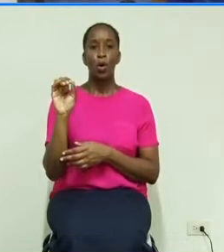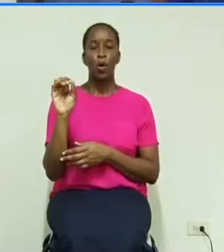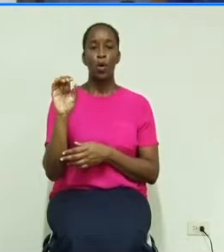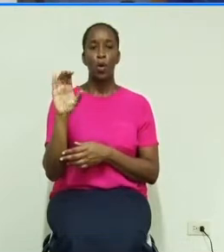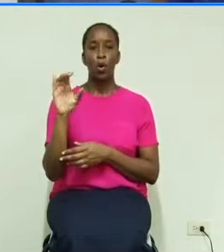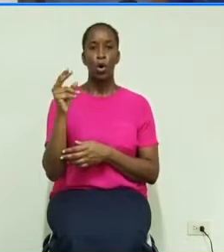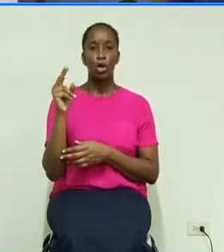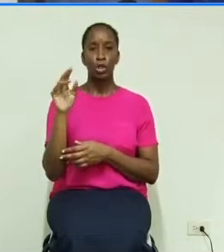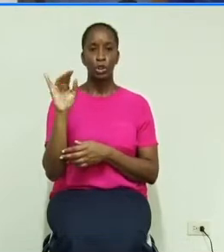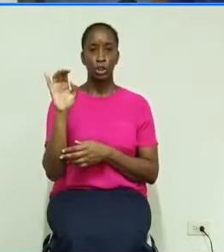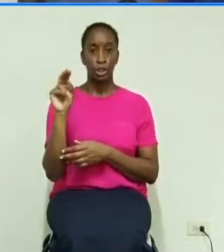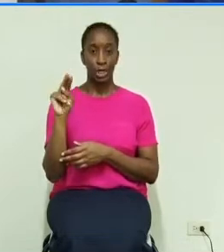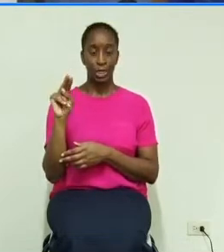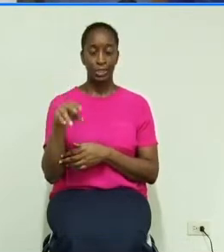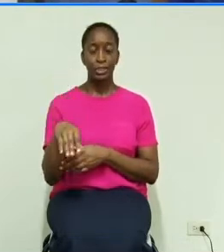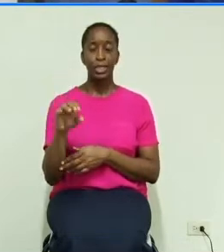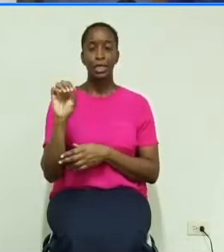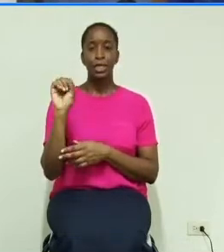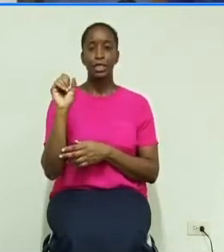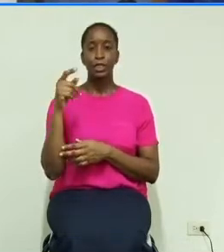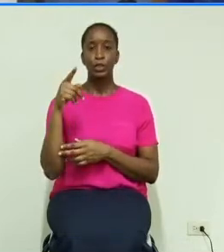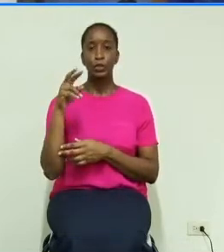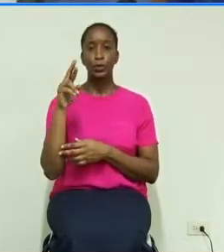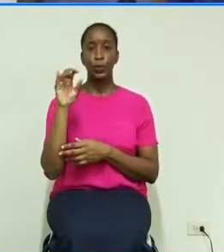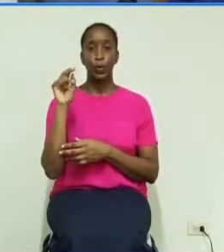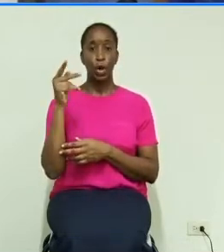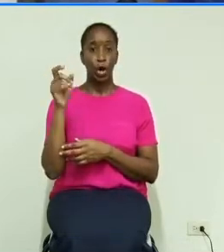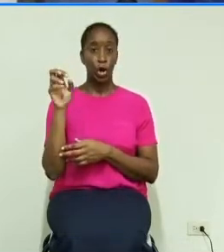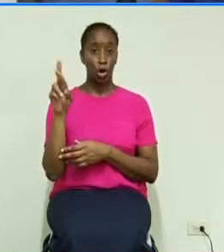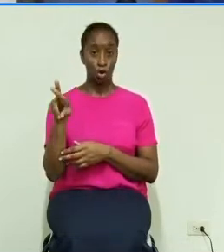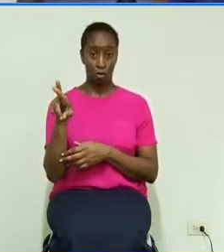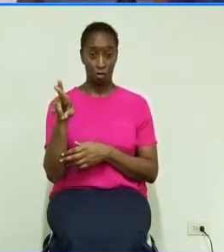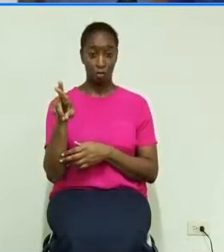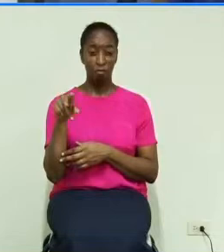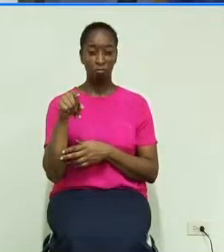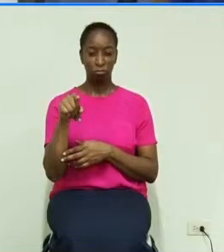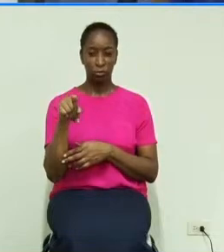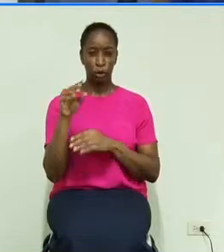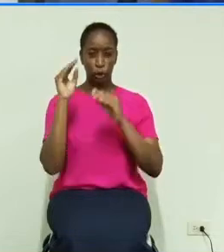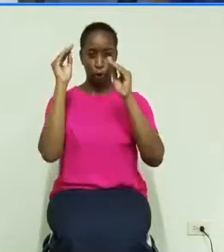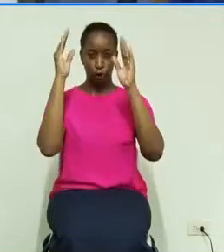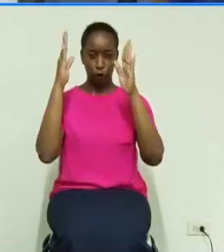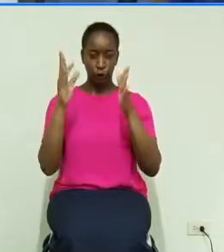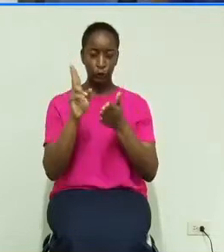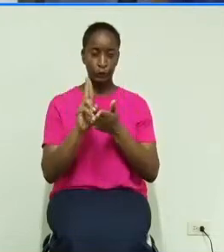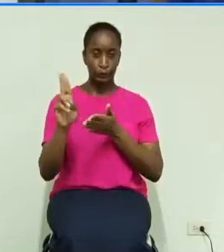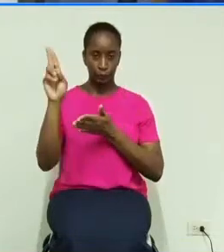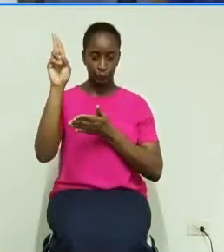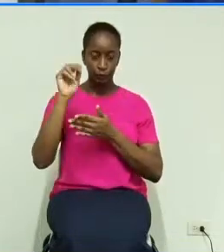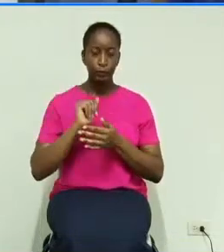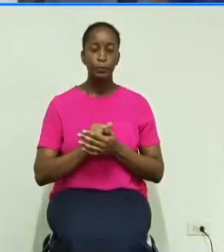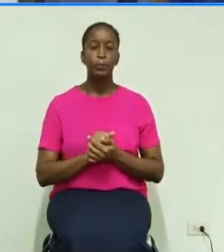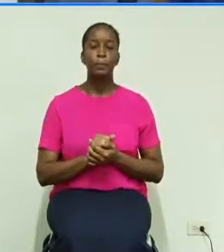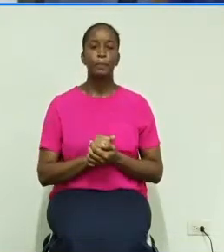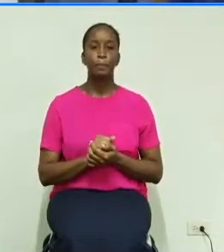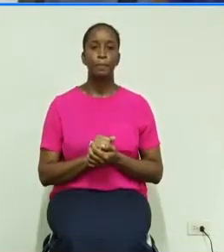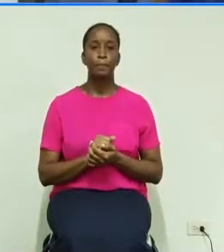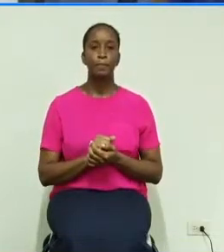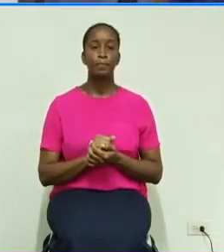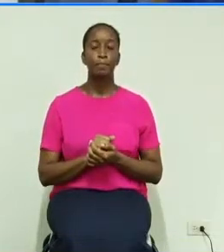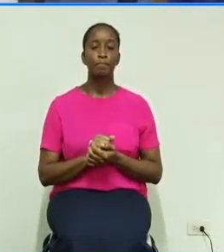and politics at the University of the West Indies. And on her right, immediately next to me, is a former